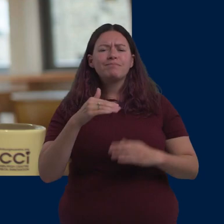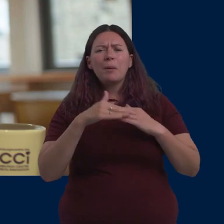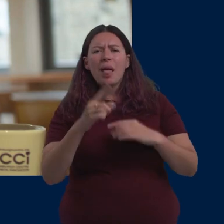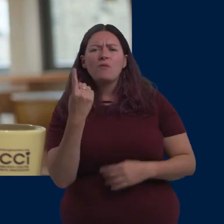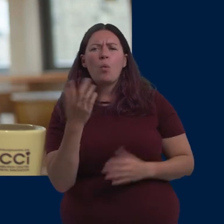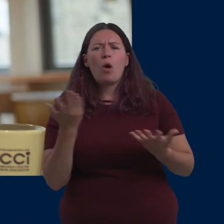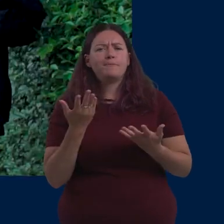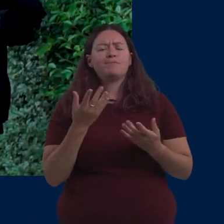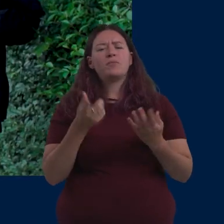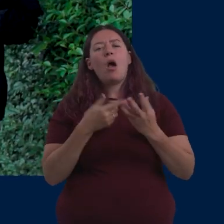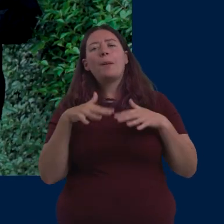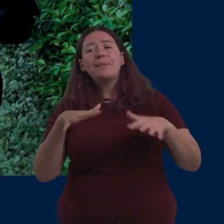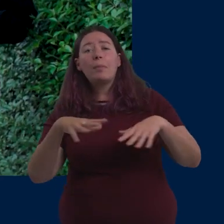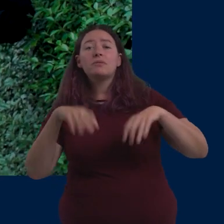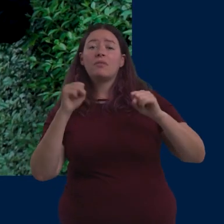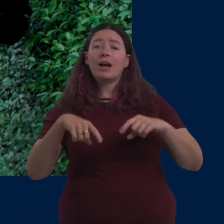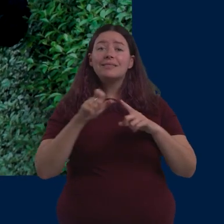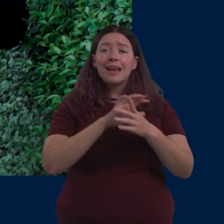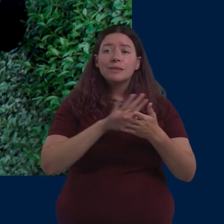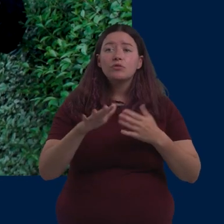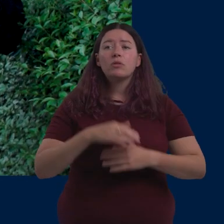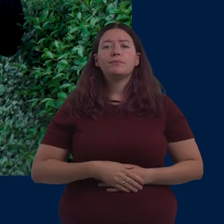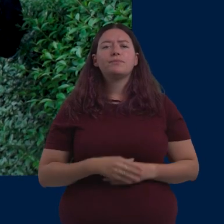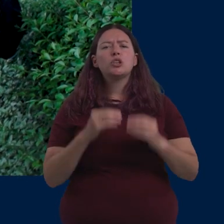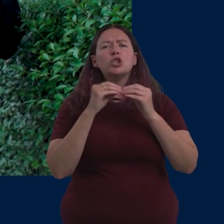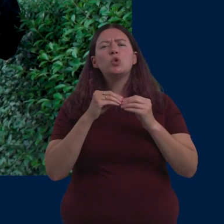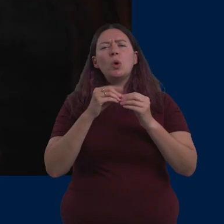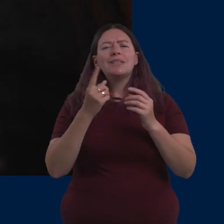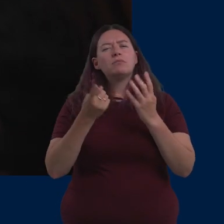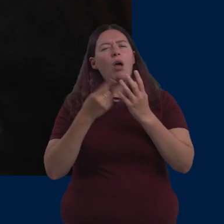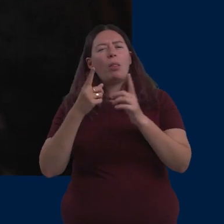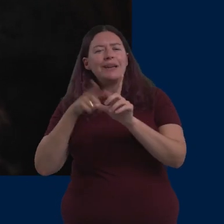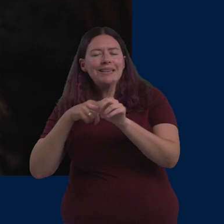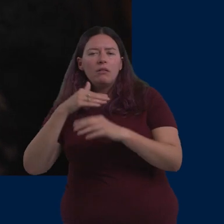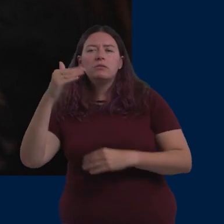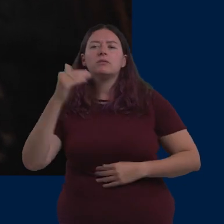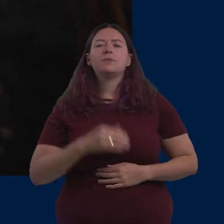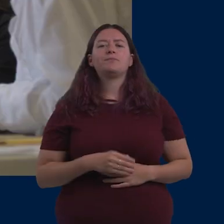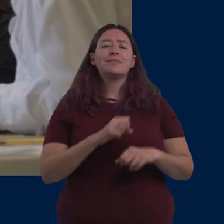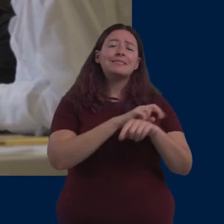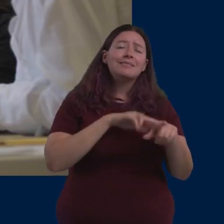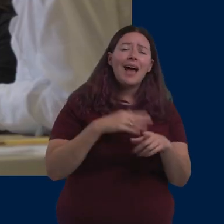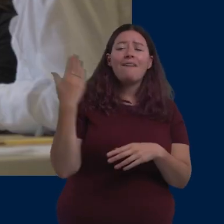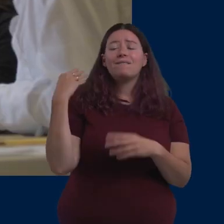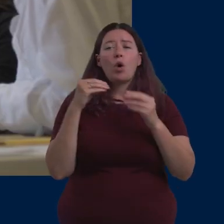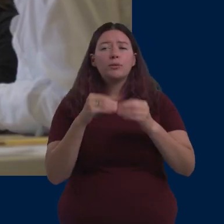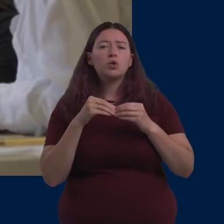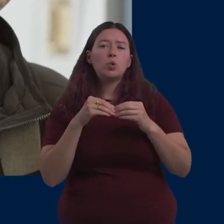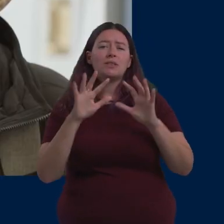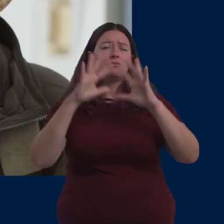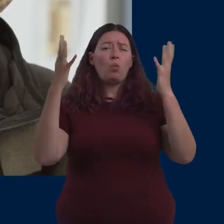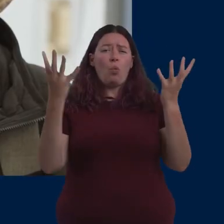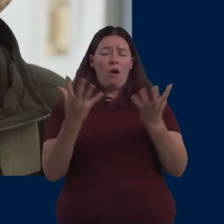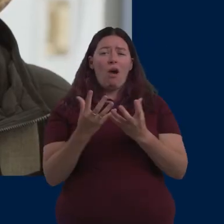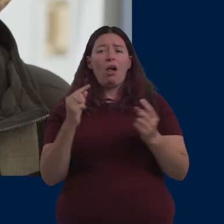you'll find other people starting out here at Edinburgh, students in later years, staff and former students from all around the world, ready